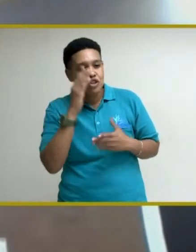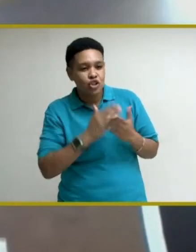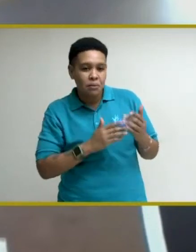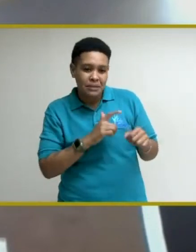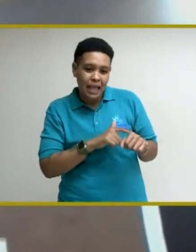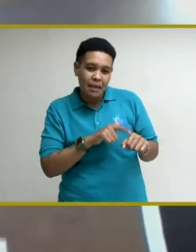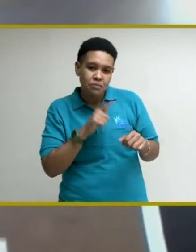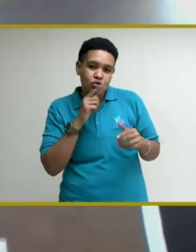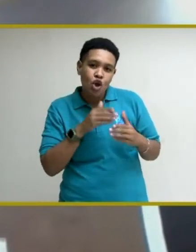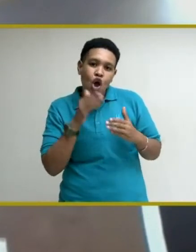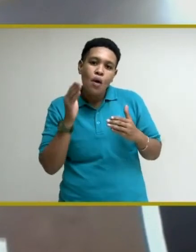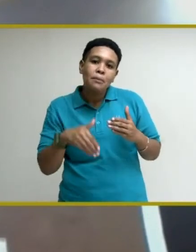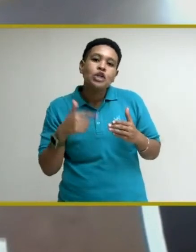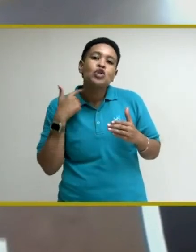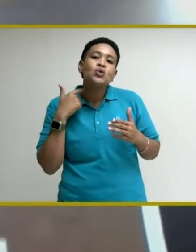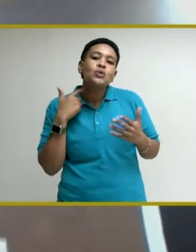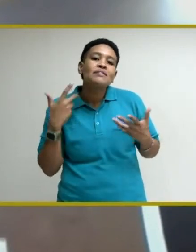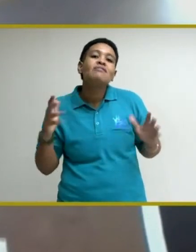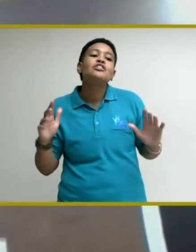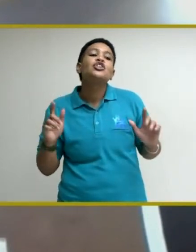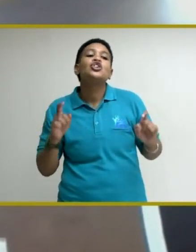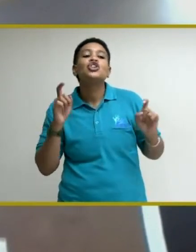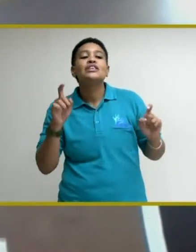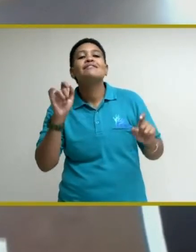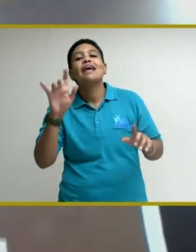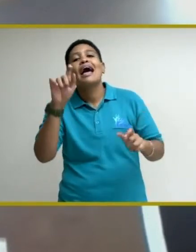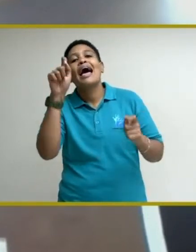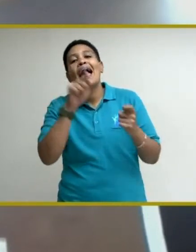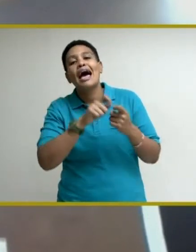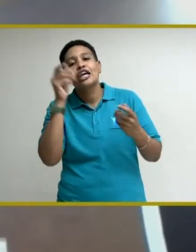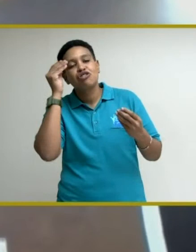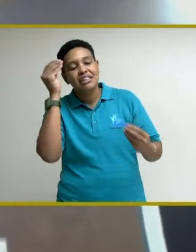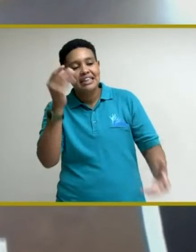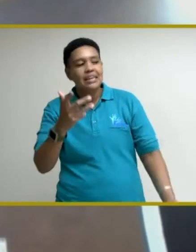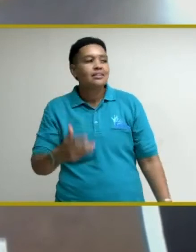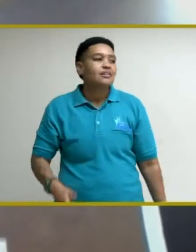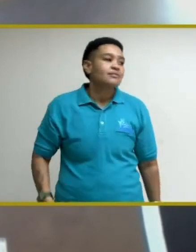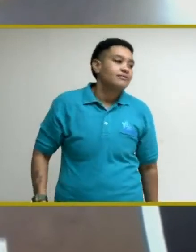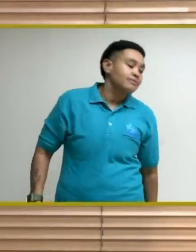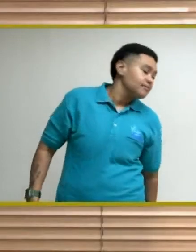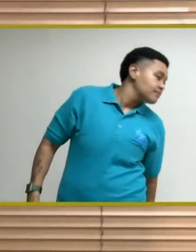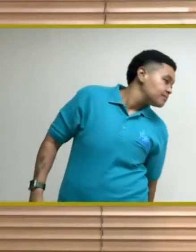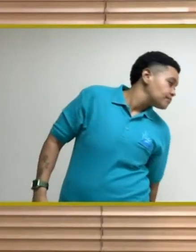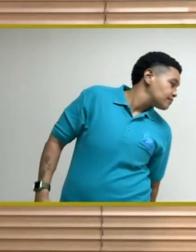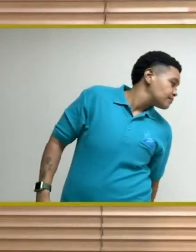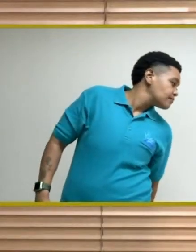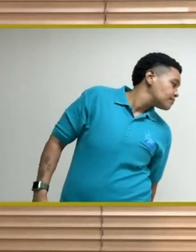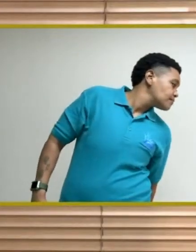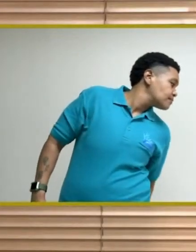to complete June to give that accurate data. Right. Thank you.